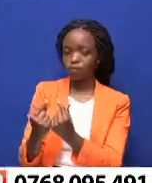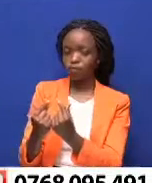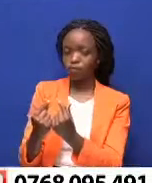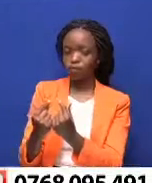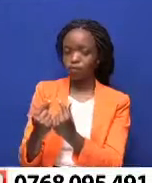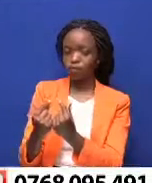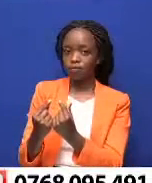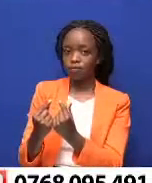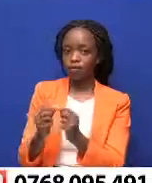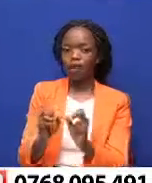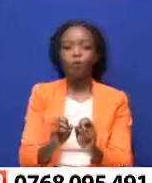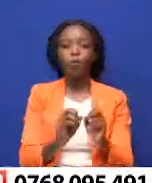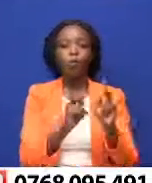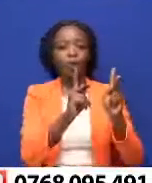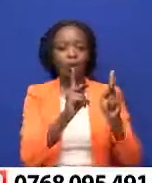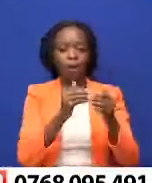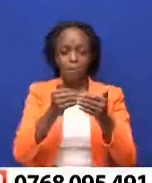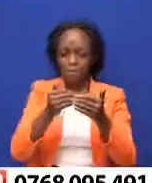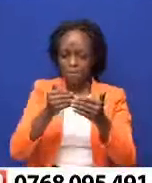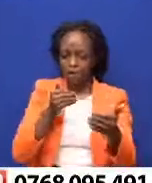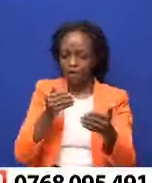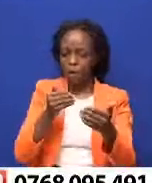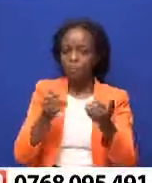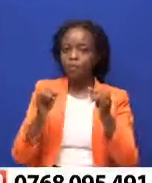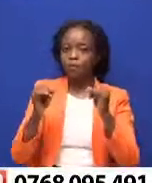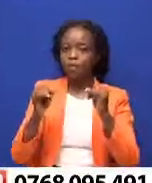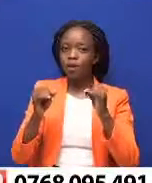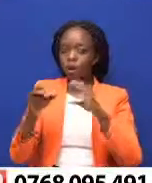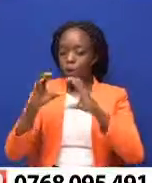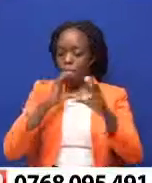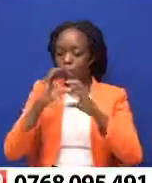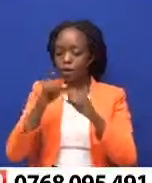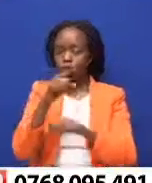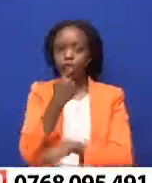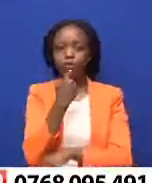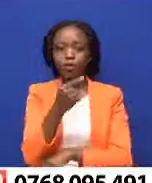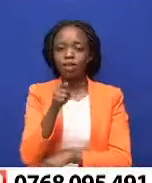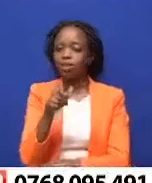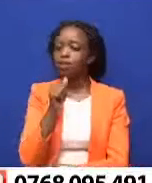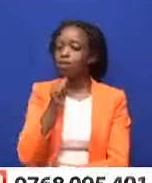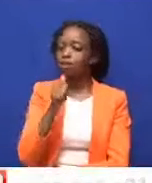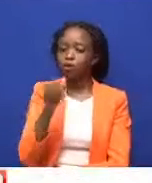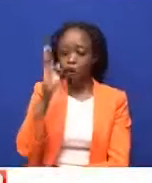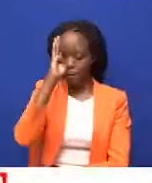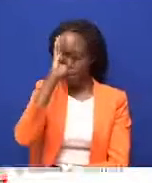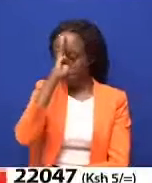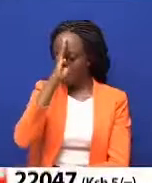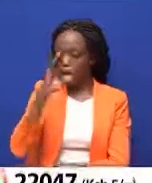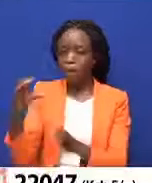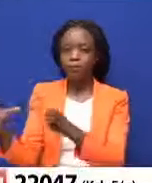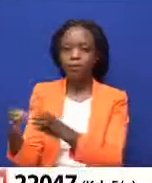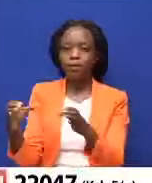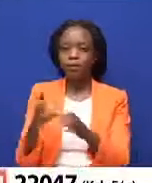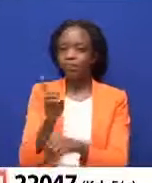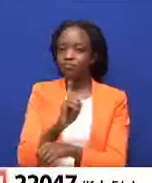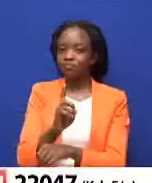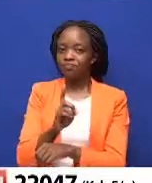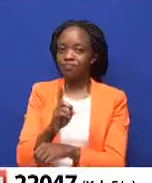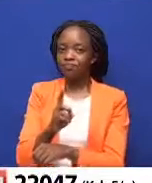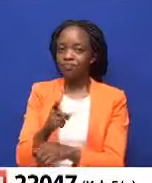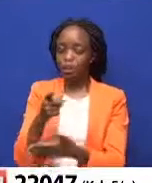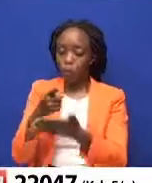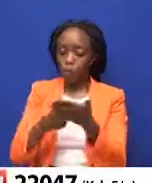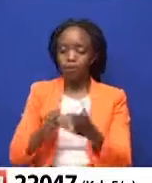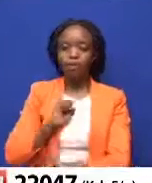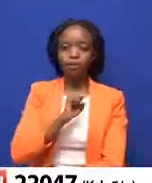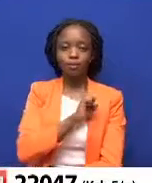All right, Mheshimiwa, earlier on in a press briefing you said, and I quote, "This is not a Bungoma party." Given that what the senator